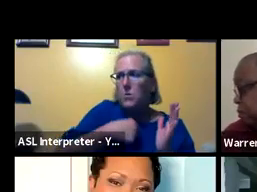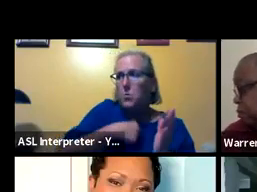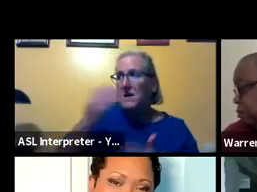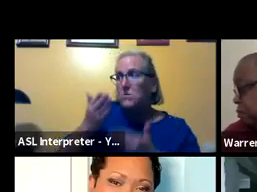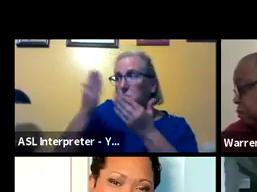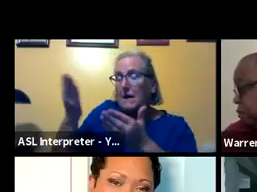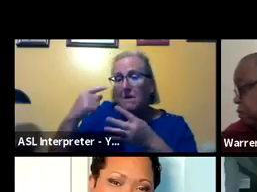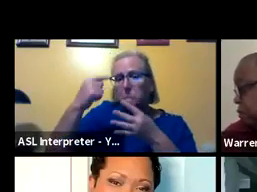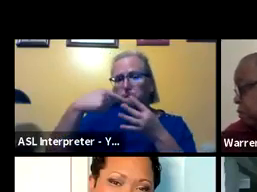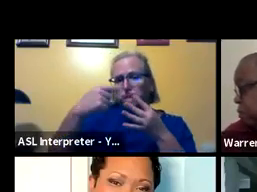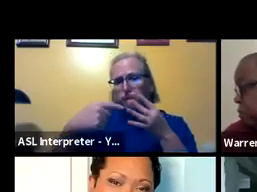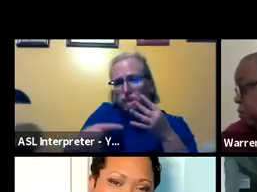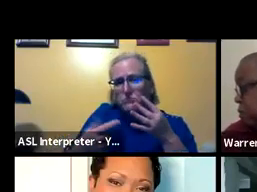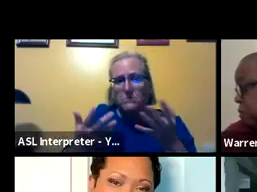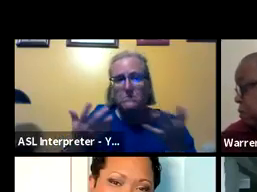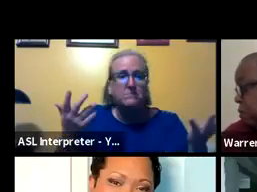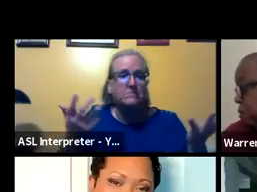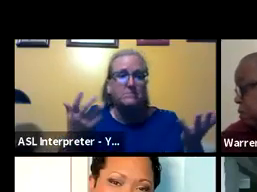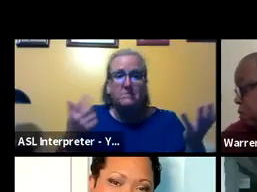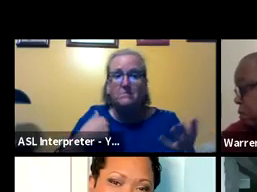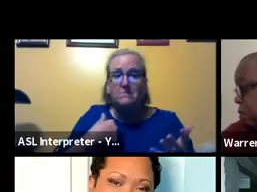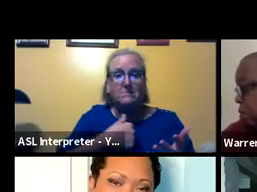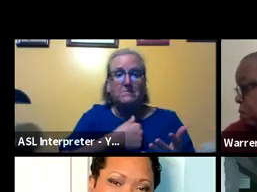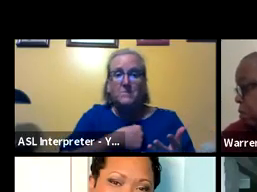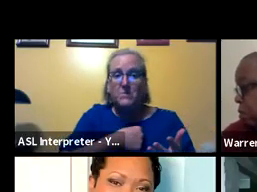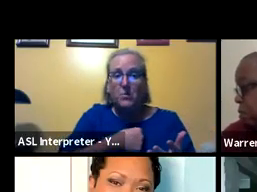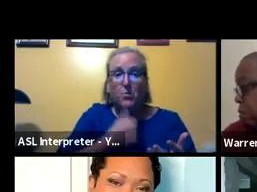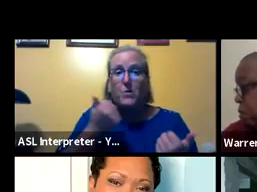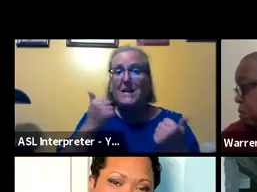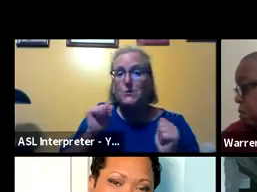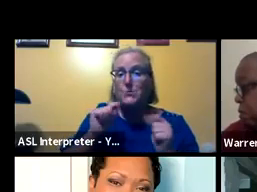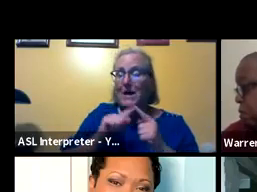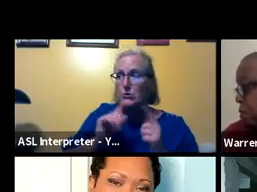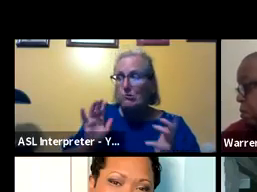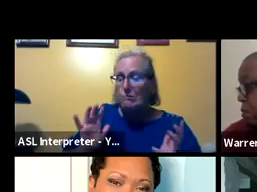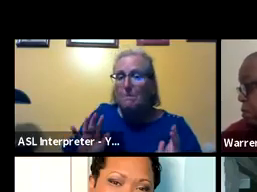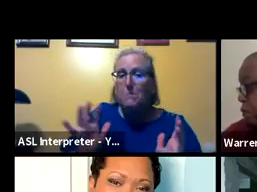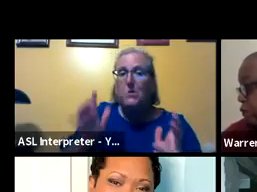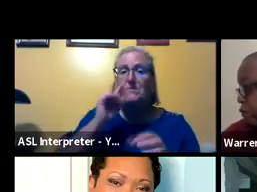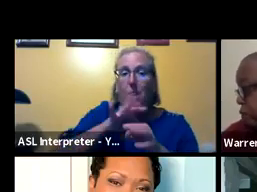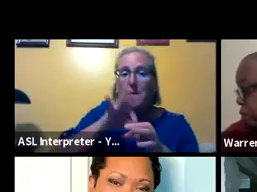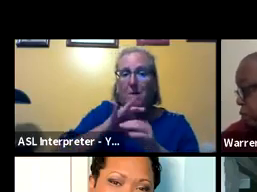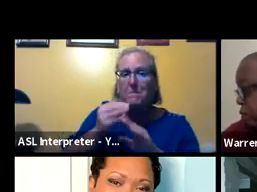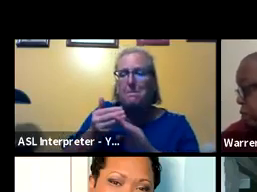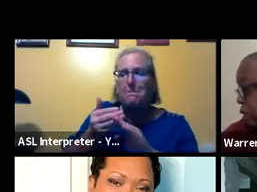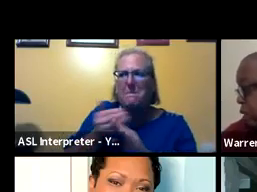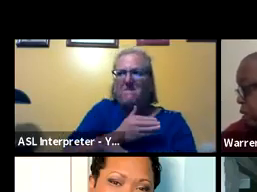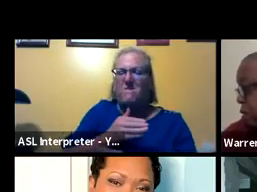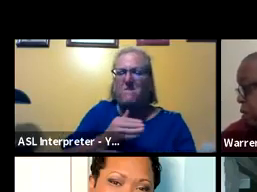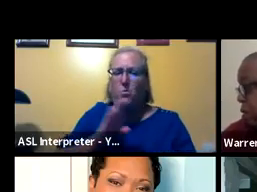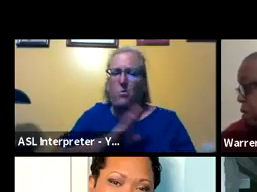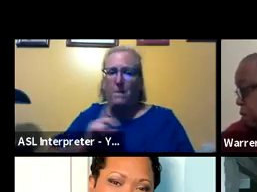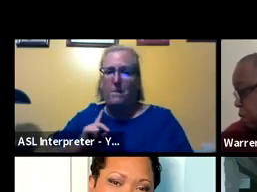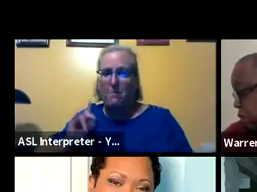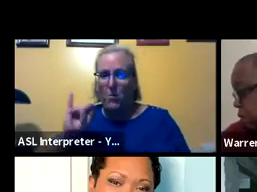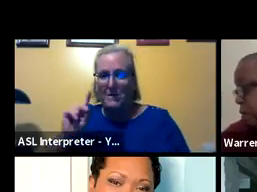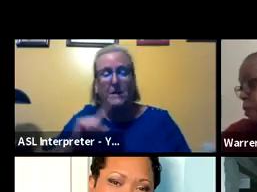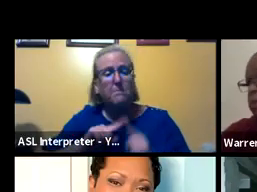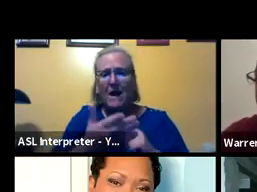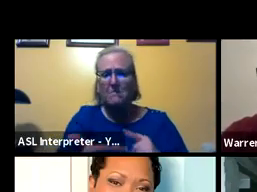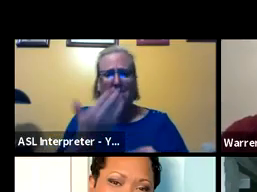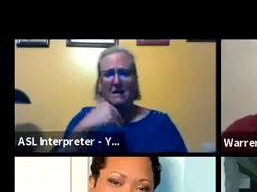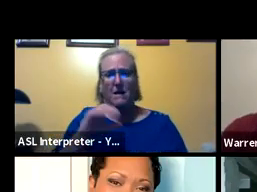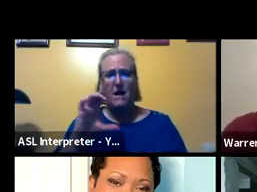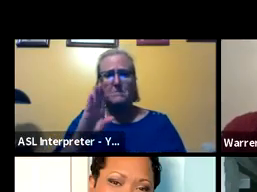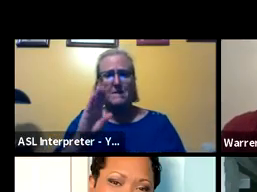we tried pushing a referendum earlier than the board did. So those type of things. So that's a great, come to the next CBOC